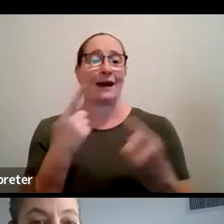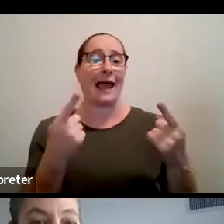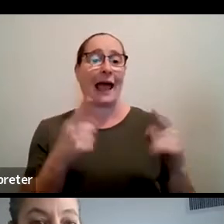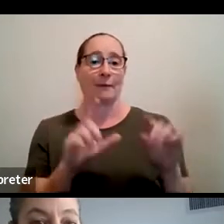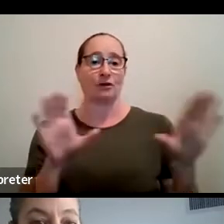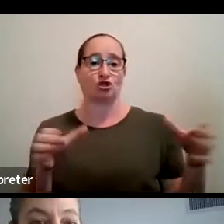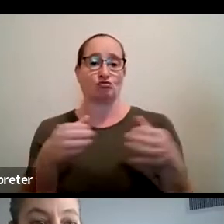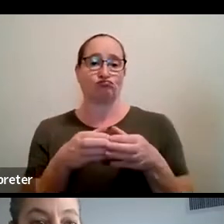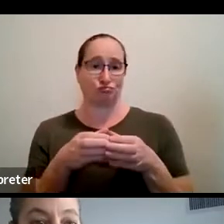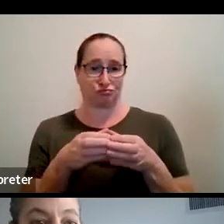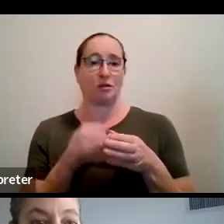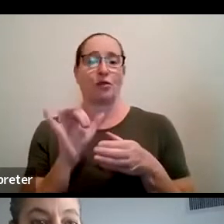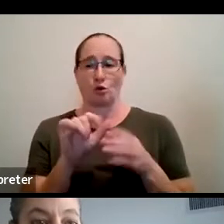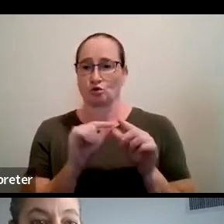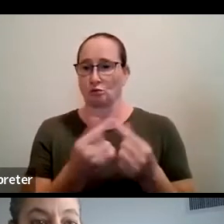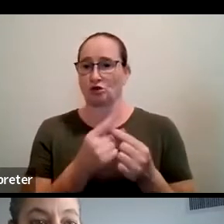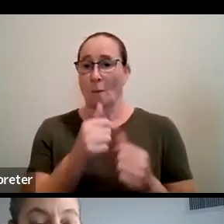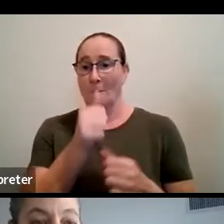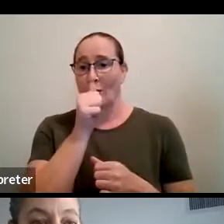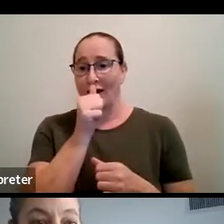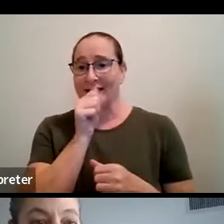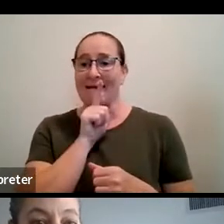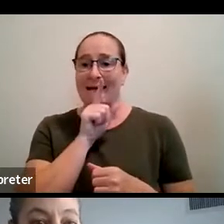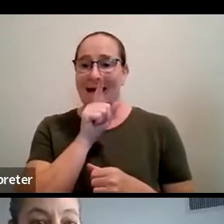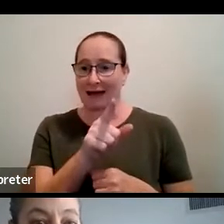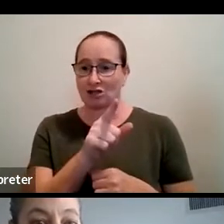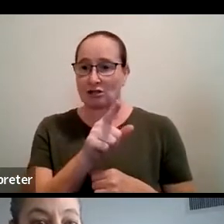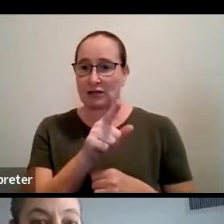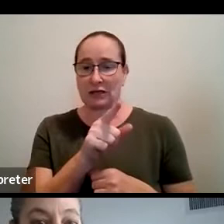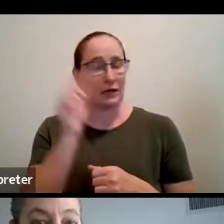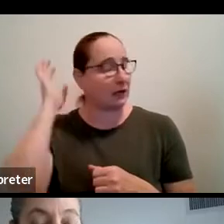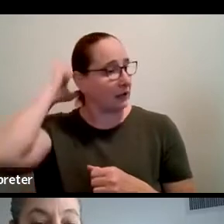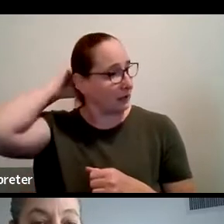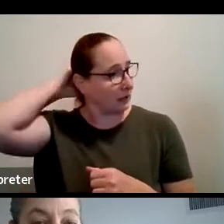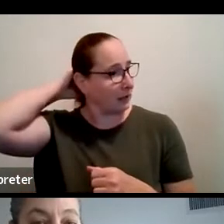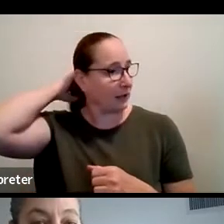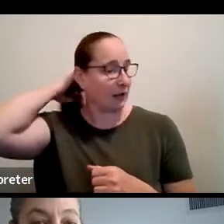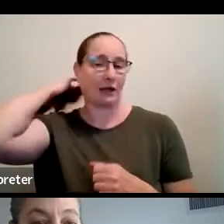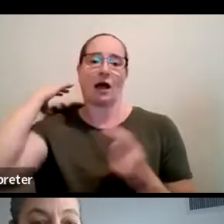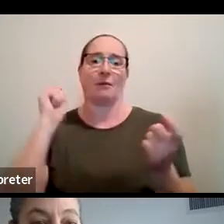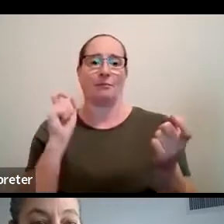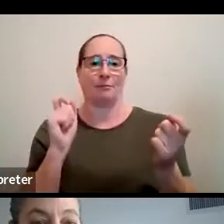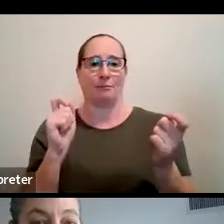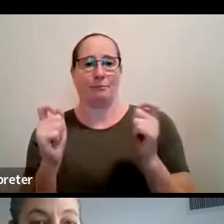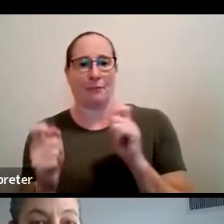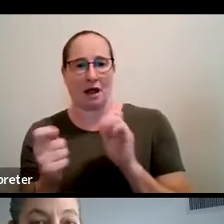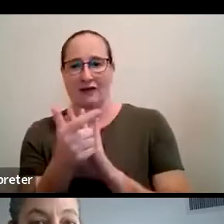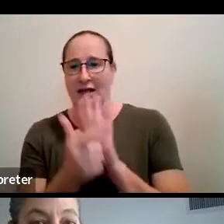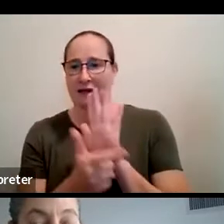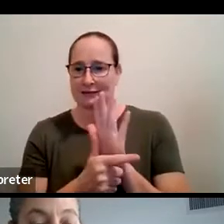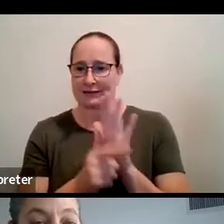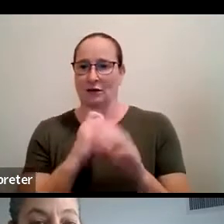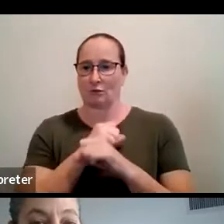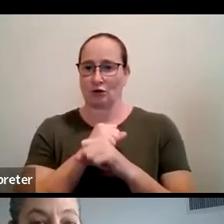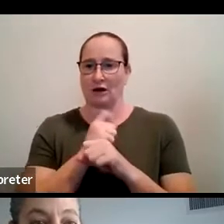protected persons. And so privacy is actually a devolution of the legal protections that we are entitled to